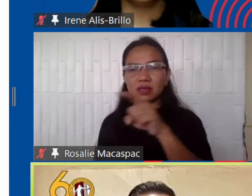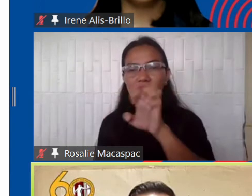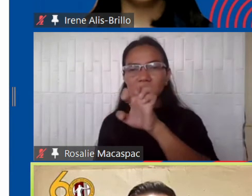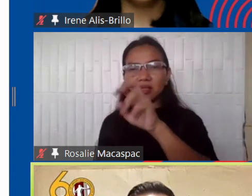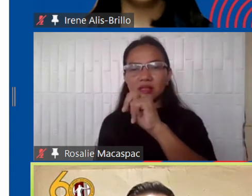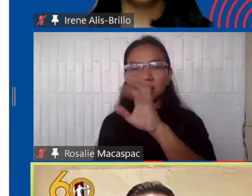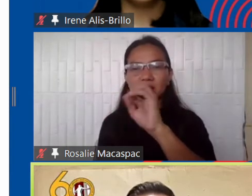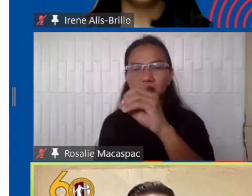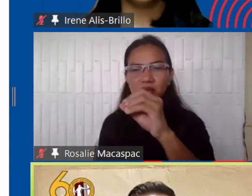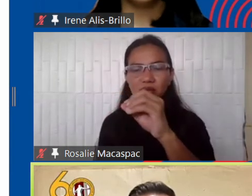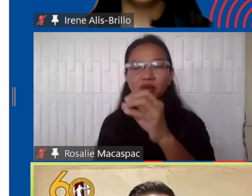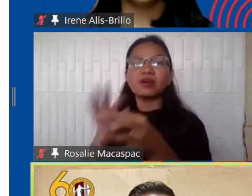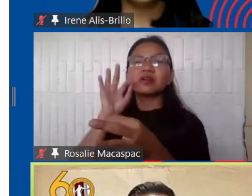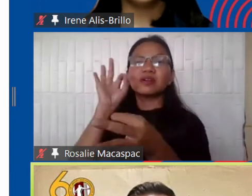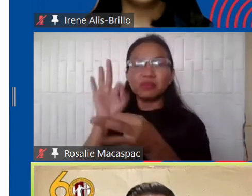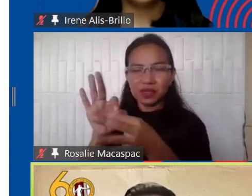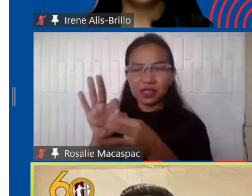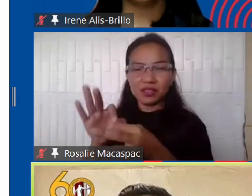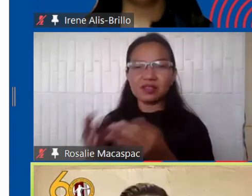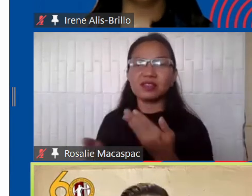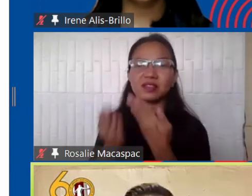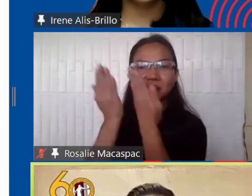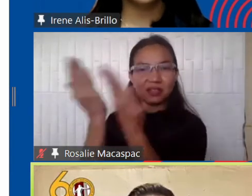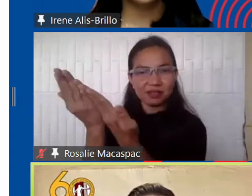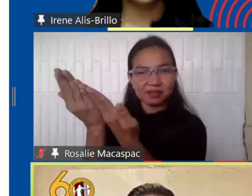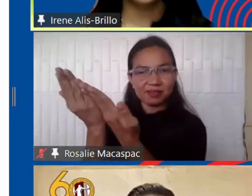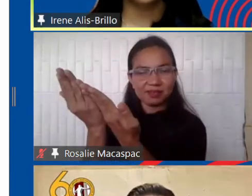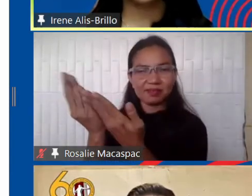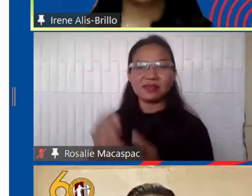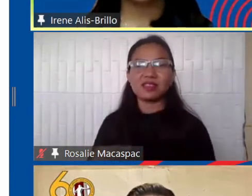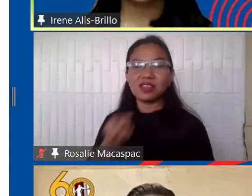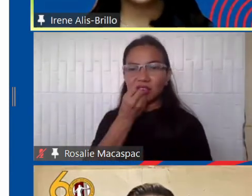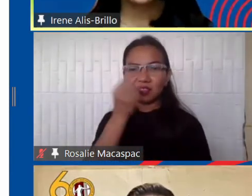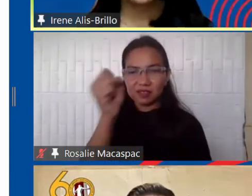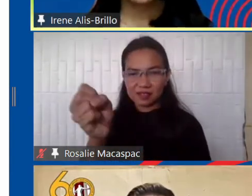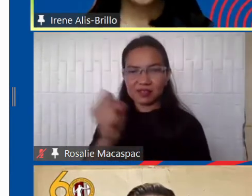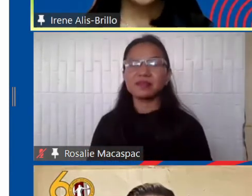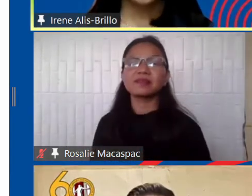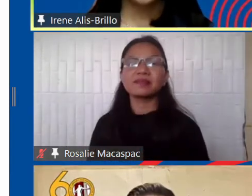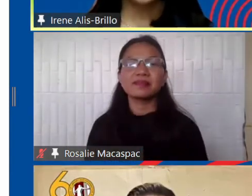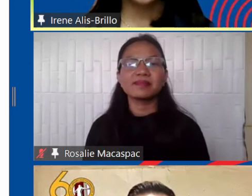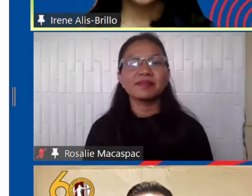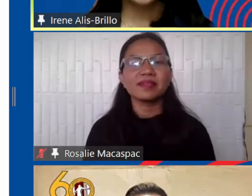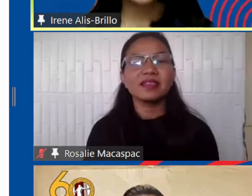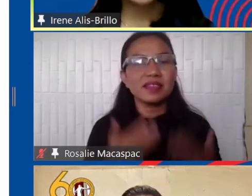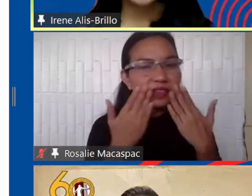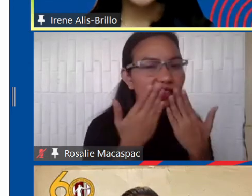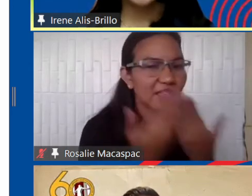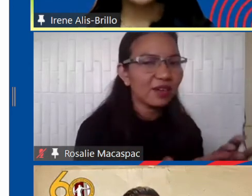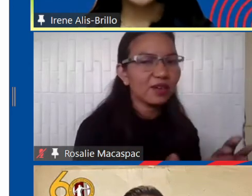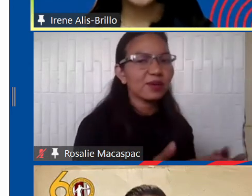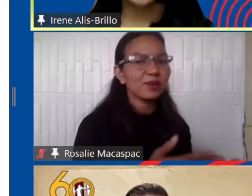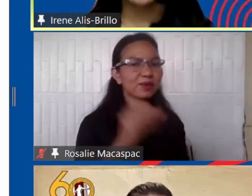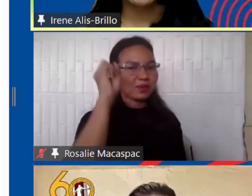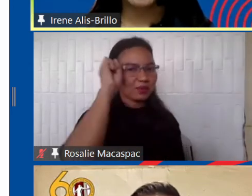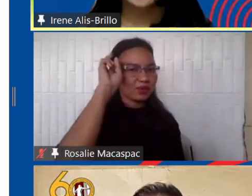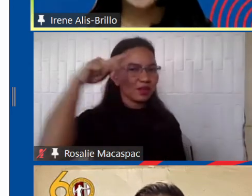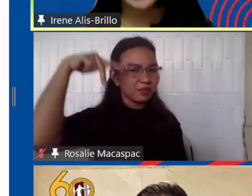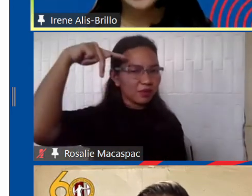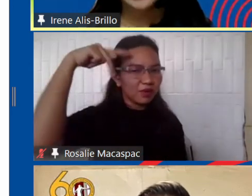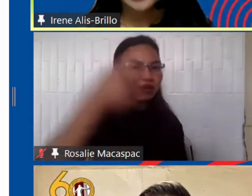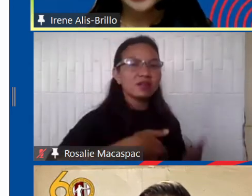that. So I recommend that one. Mhm. Thank you, sir. Next question